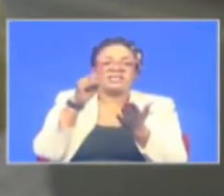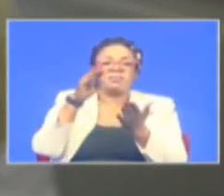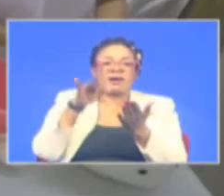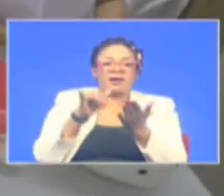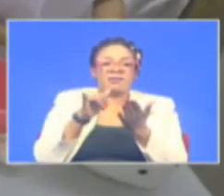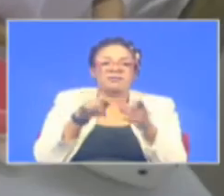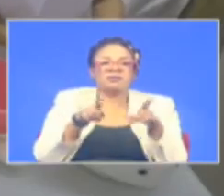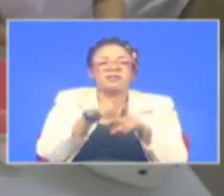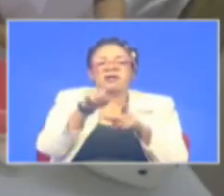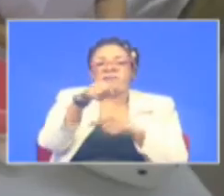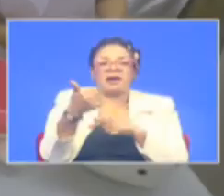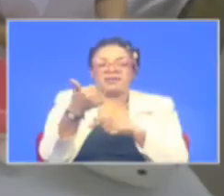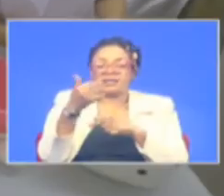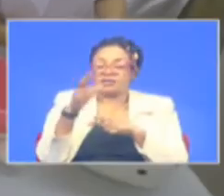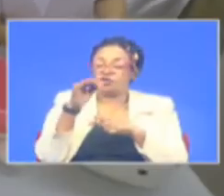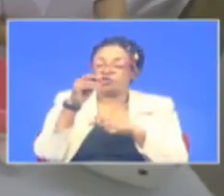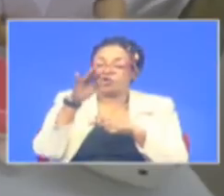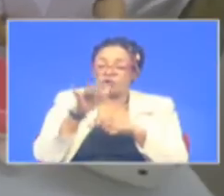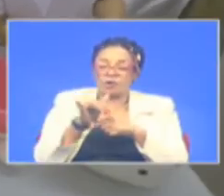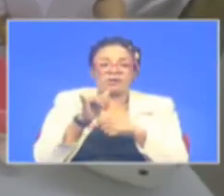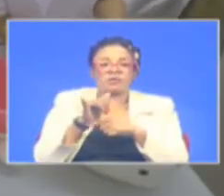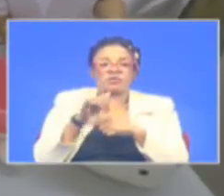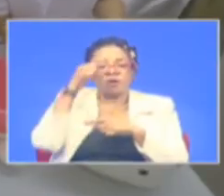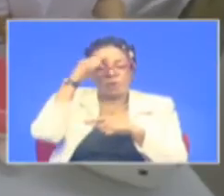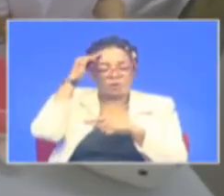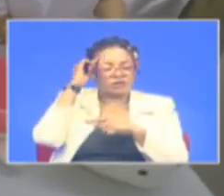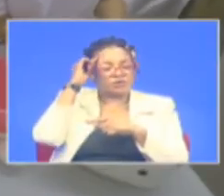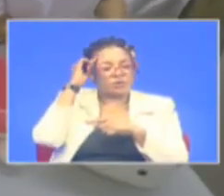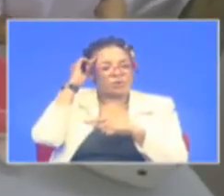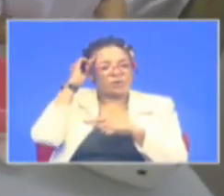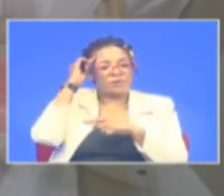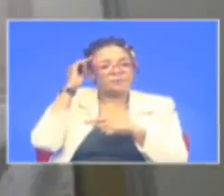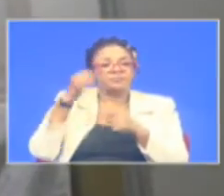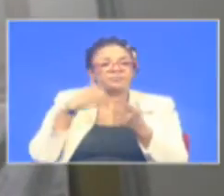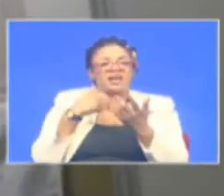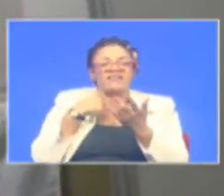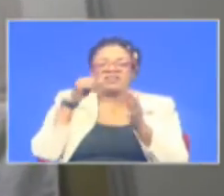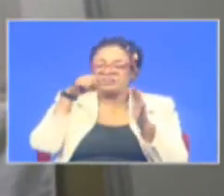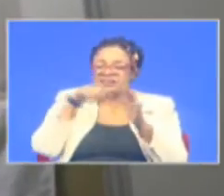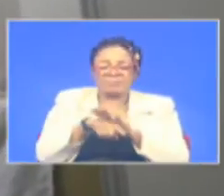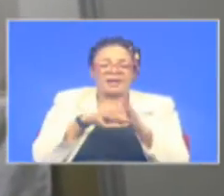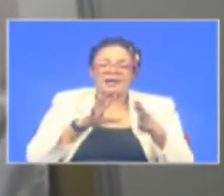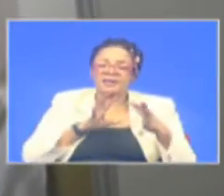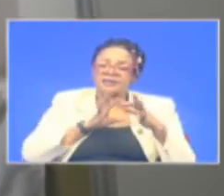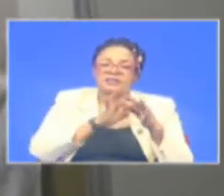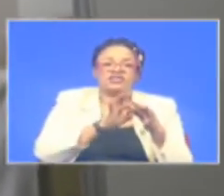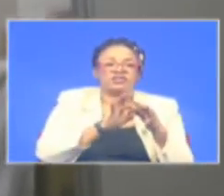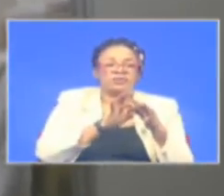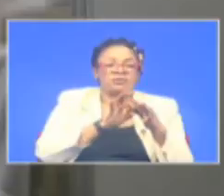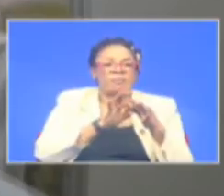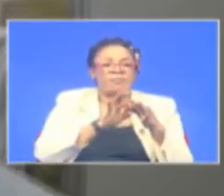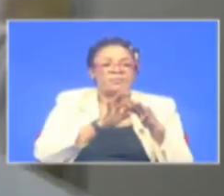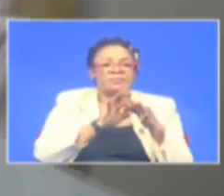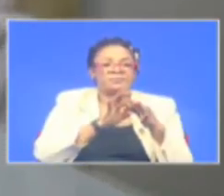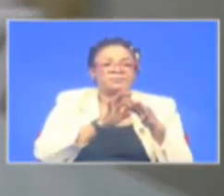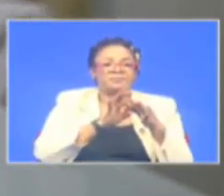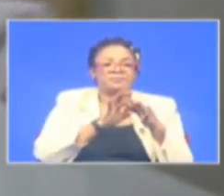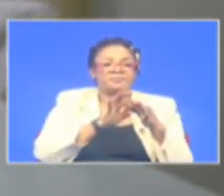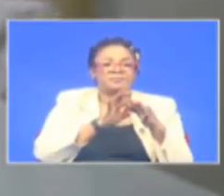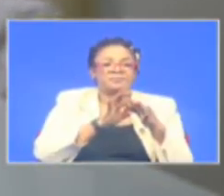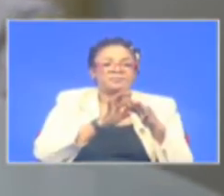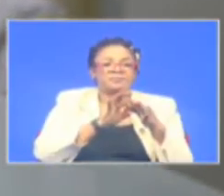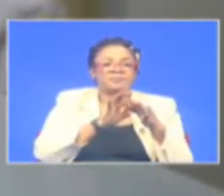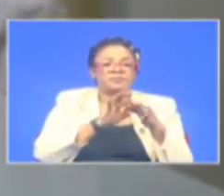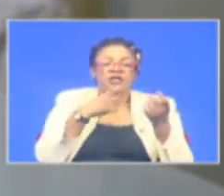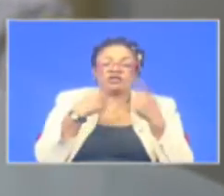other cuddly toys to their original glory, delighting deeply attached owners. Well, talk about first world problems,